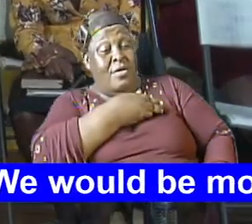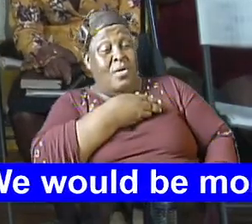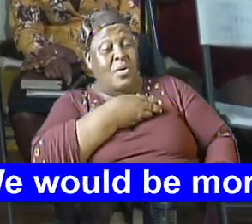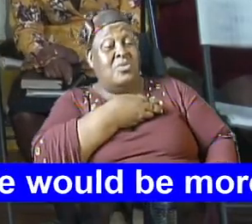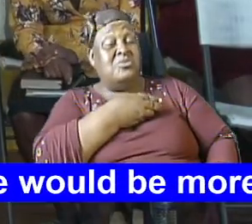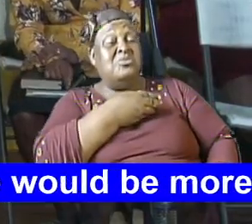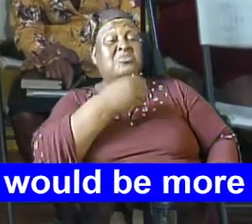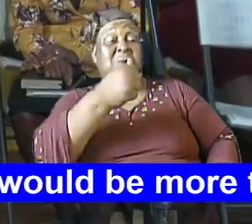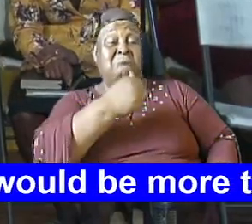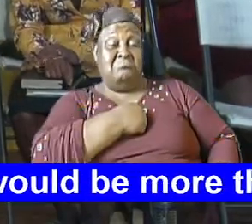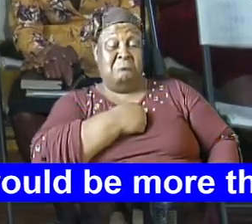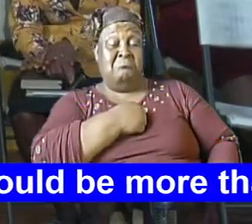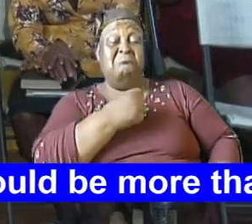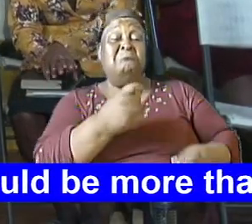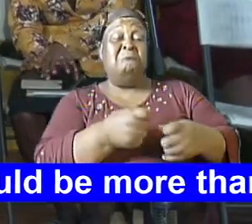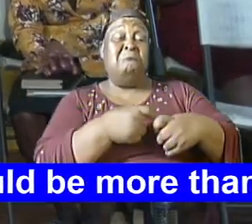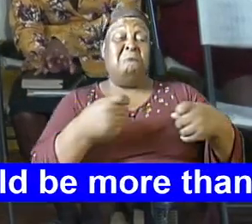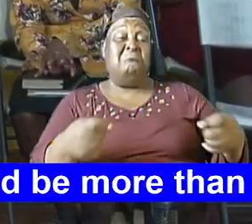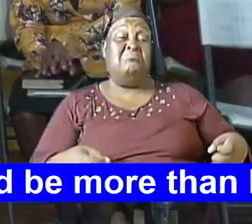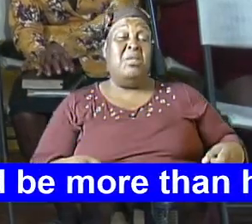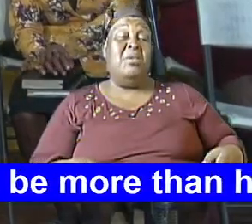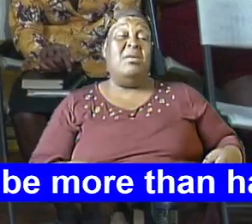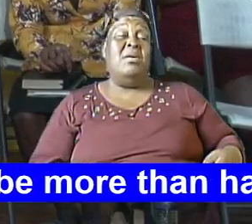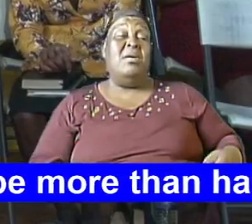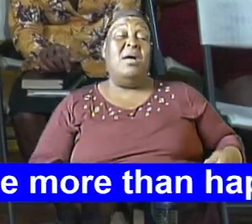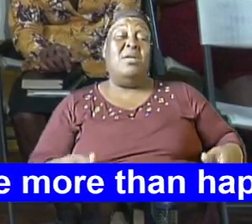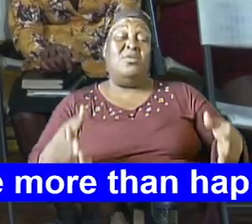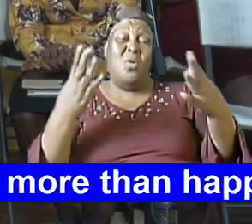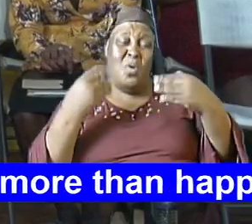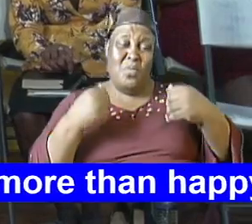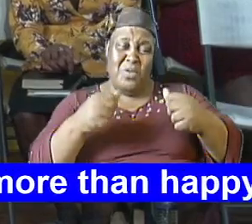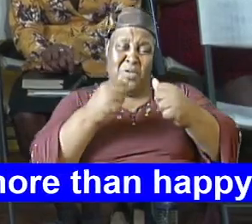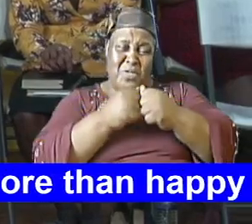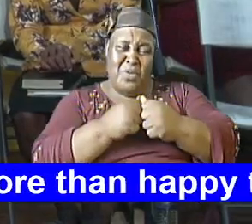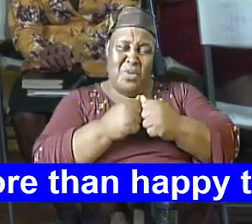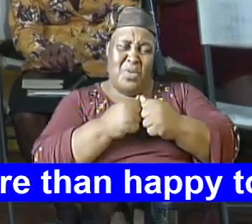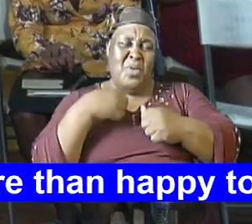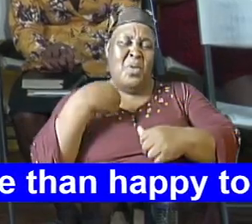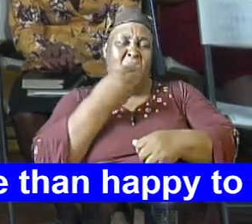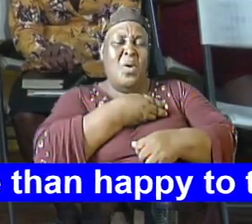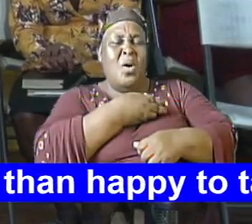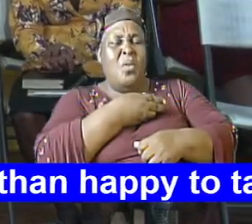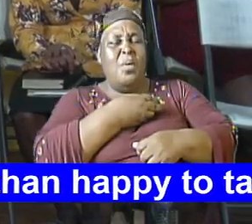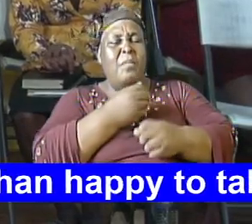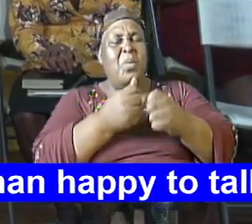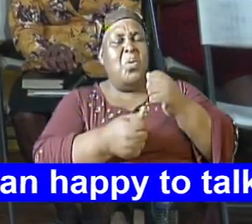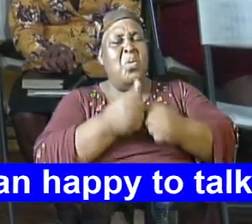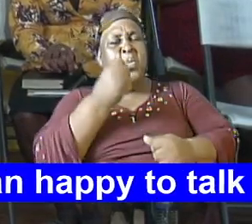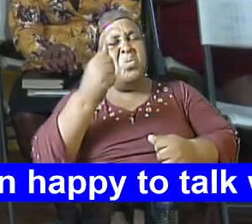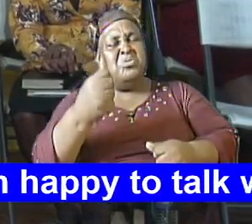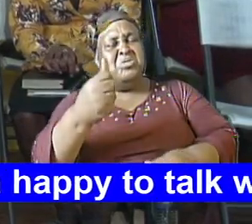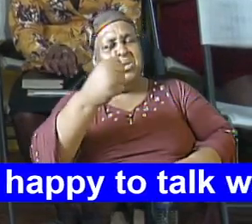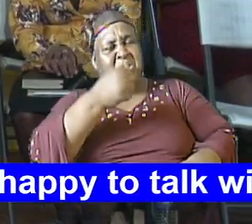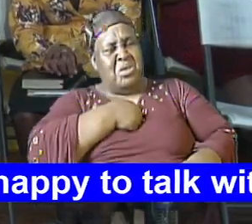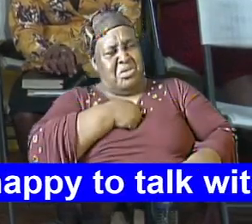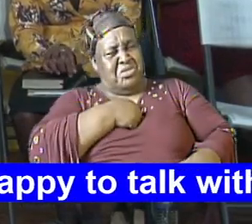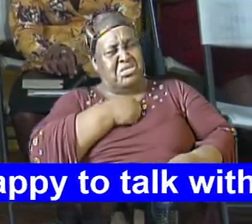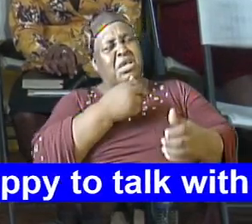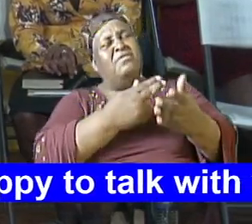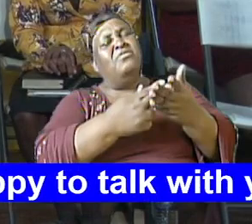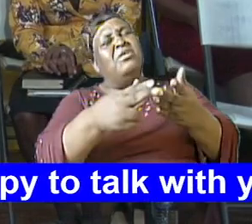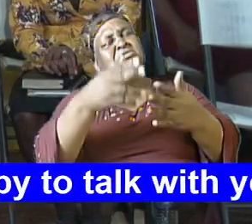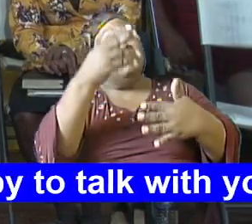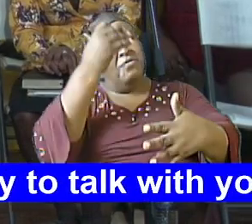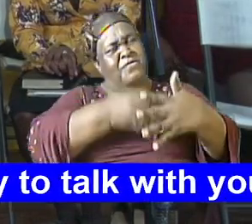sins. And if we come with our most pious and holy self-righteous self